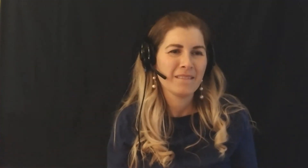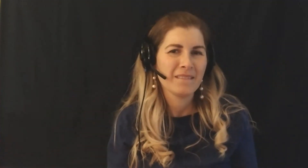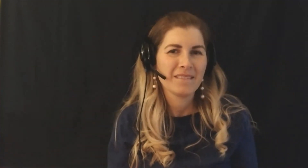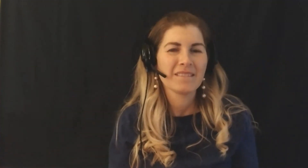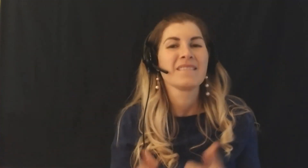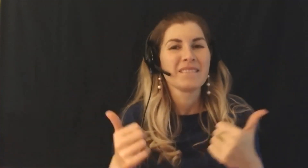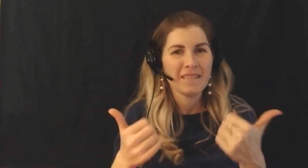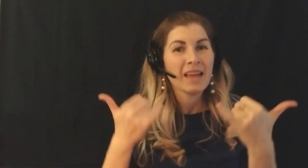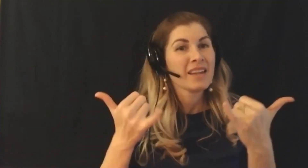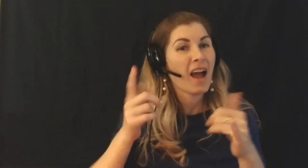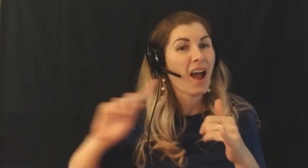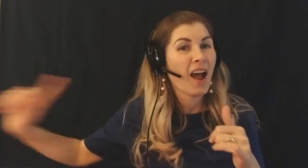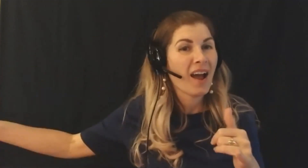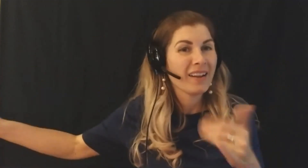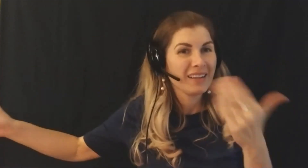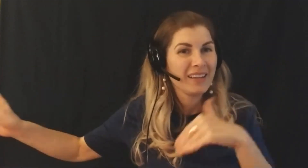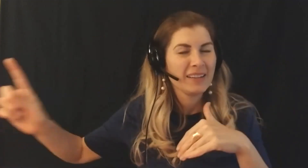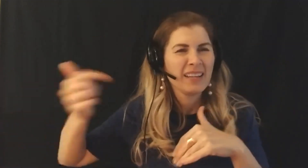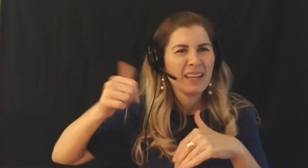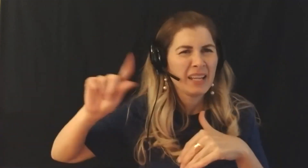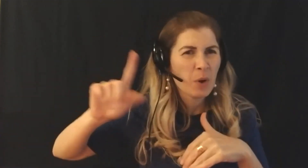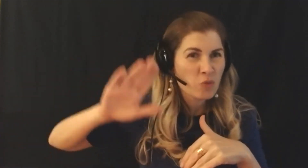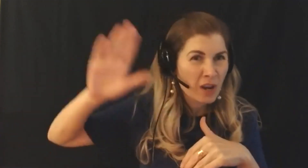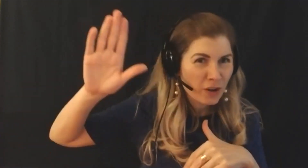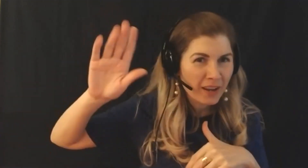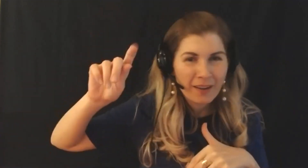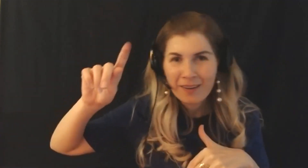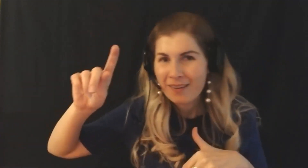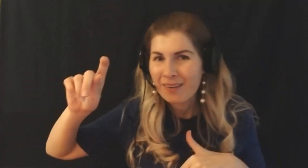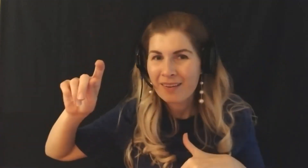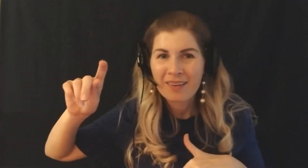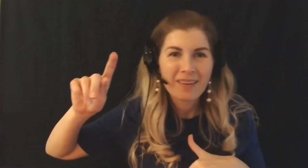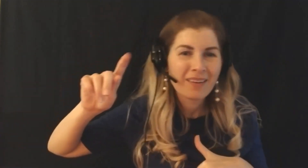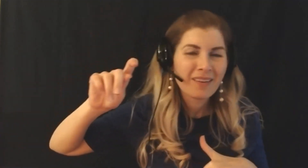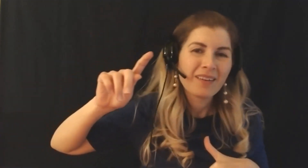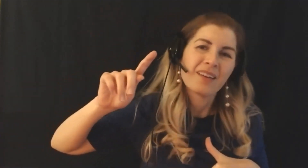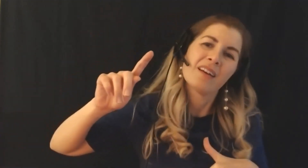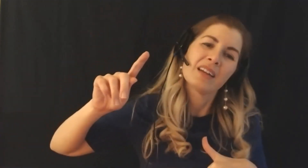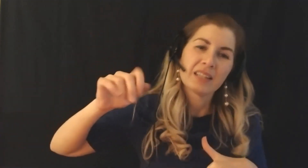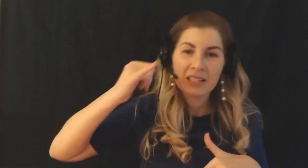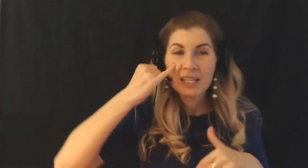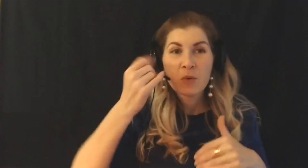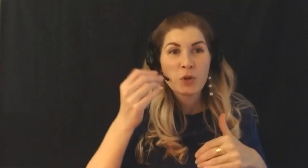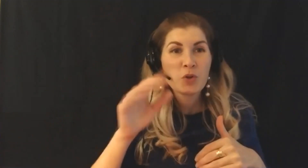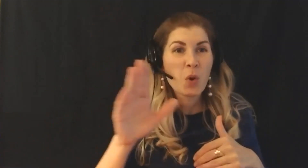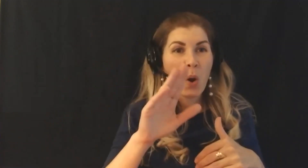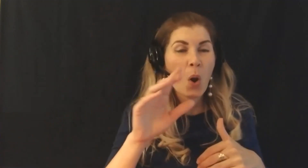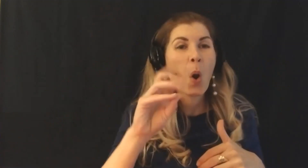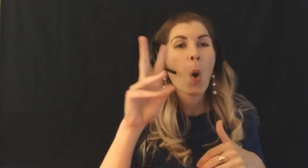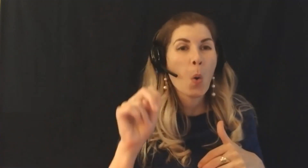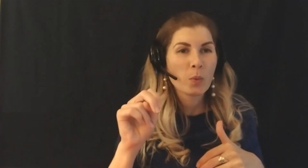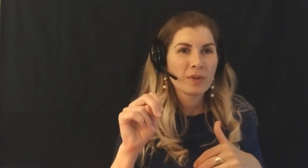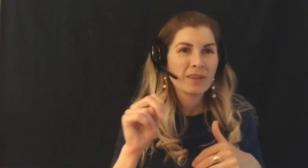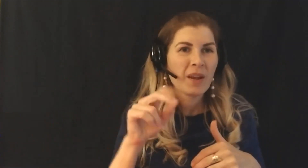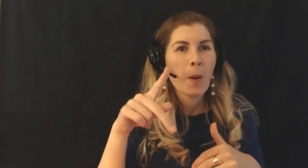Awesome, you can hide again. Do I have anybody raising their hand? I'm just gonna peruse if anybody wanted to do their own prompt. I'm using this as a way to